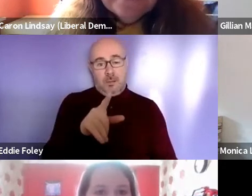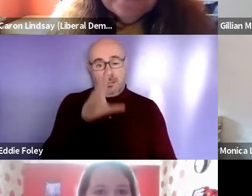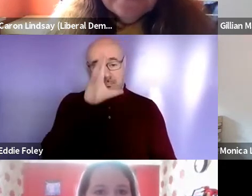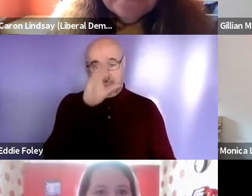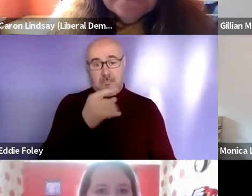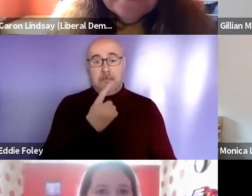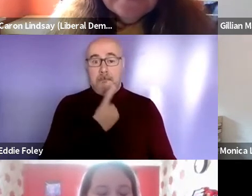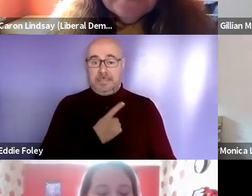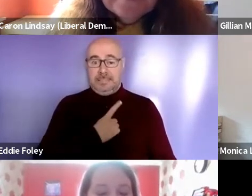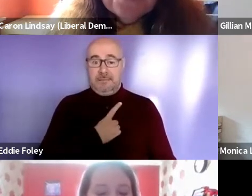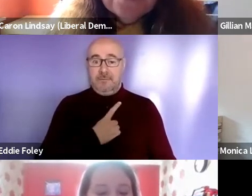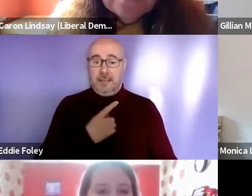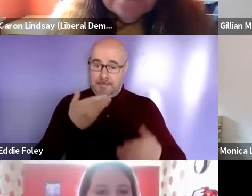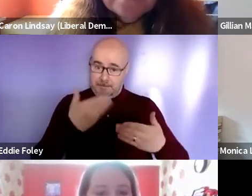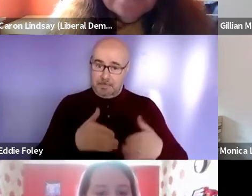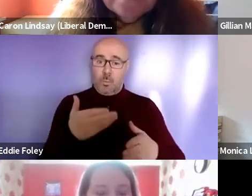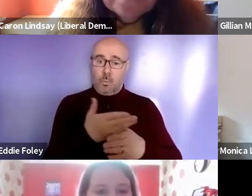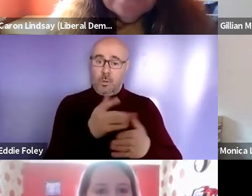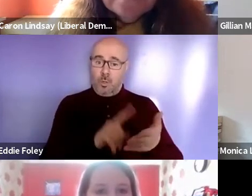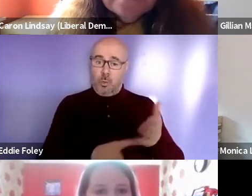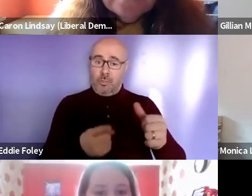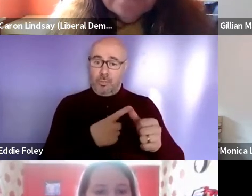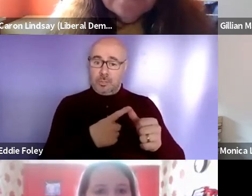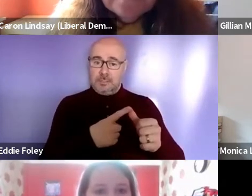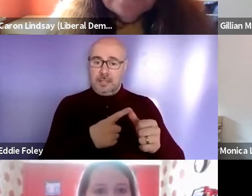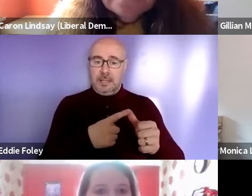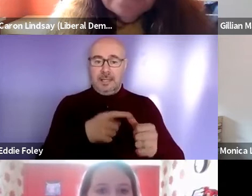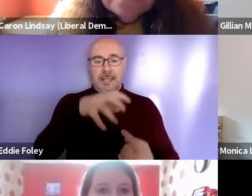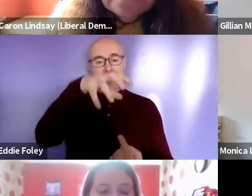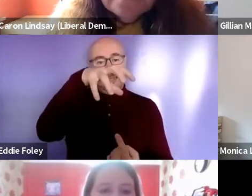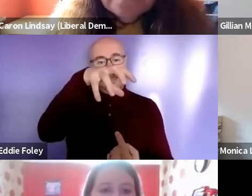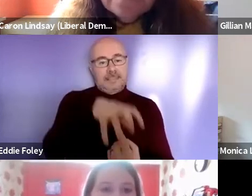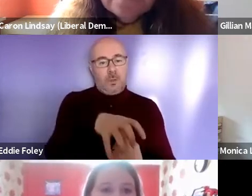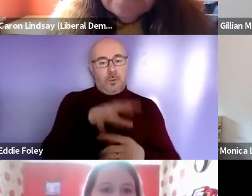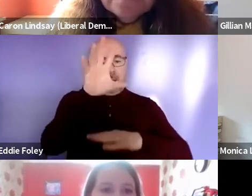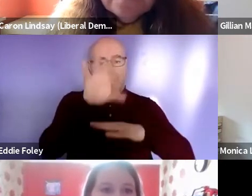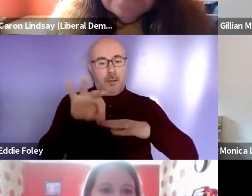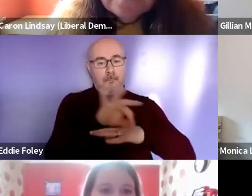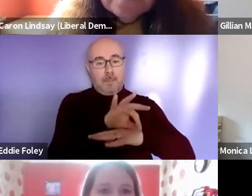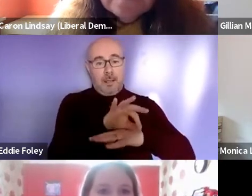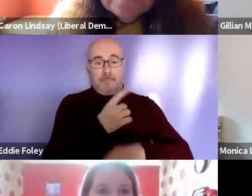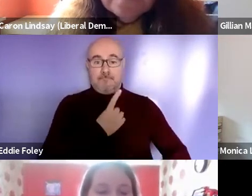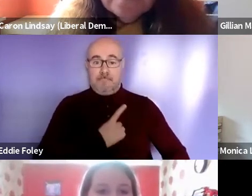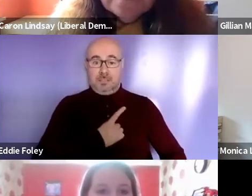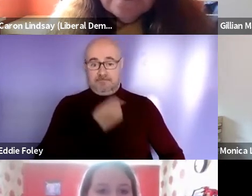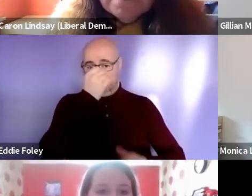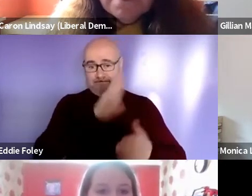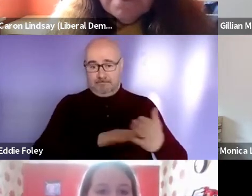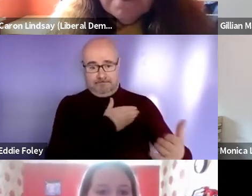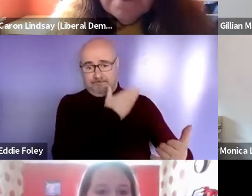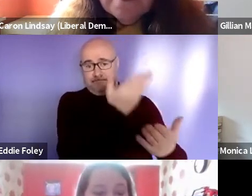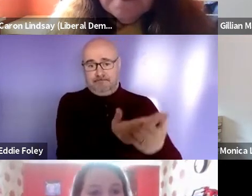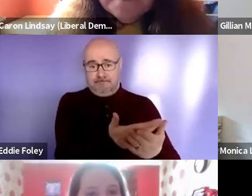decade, working in both local authorities or local government and in the private sector as well. And I